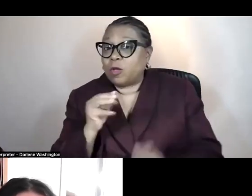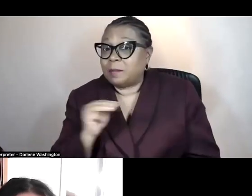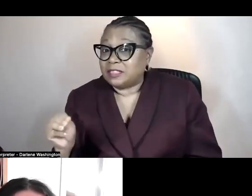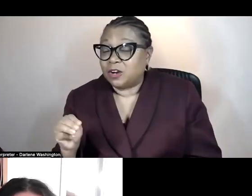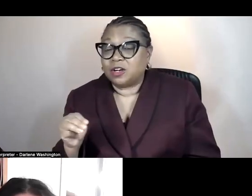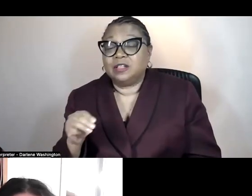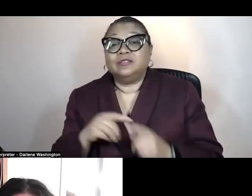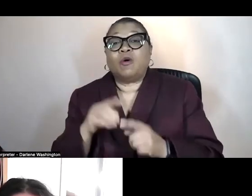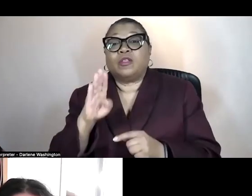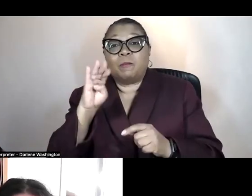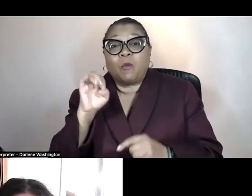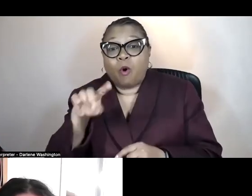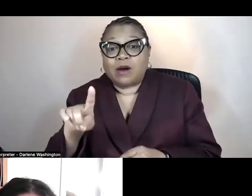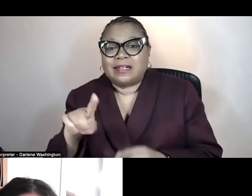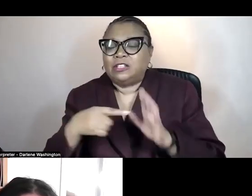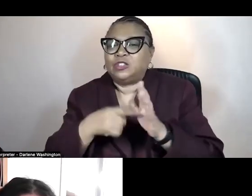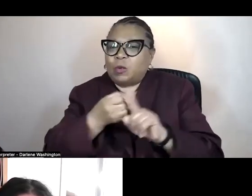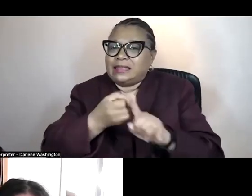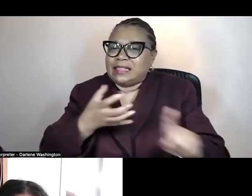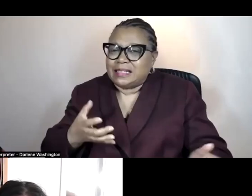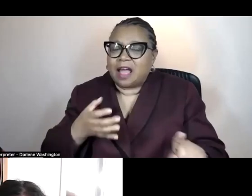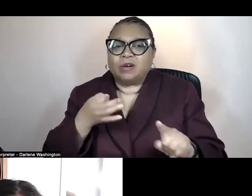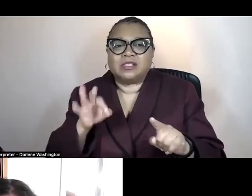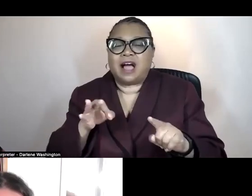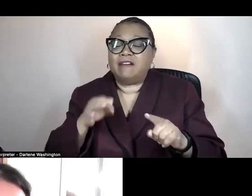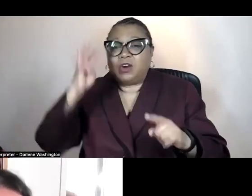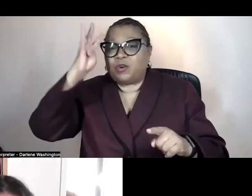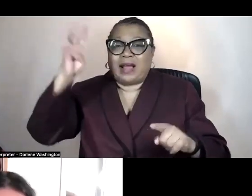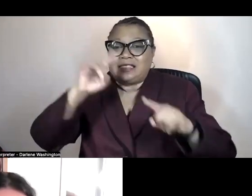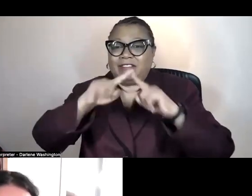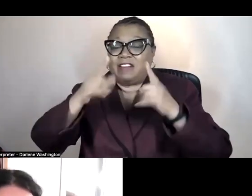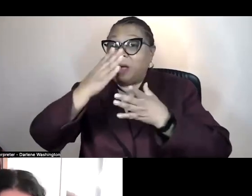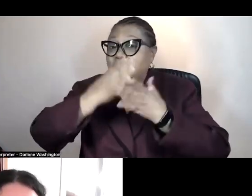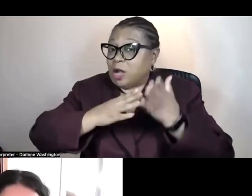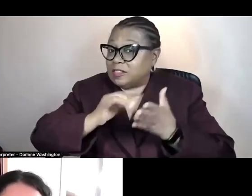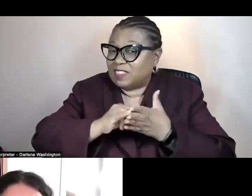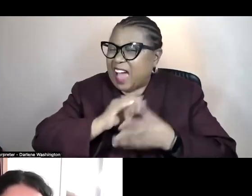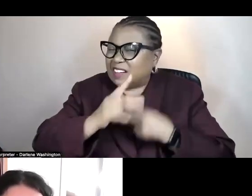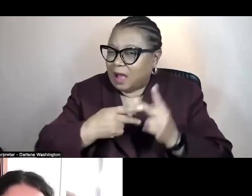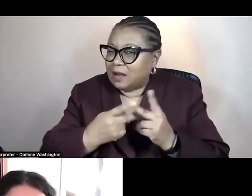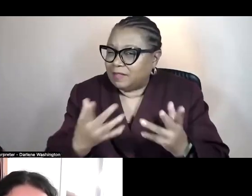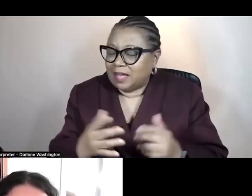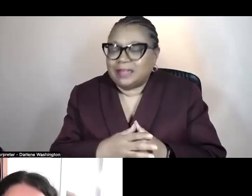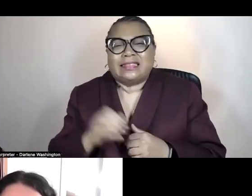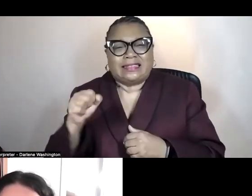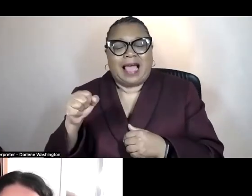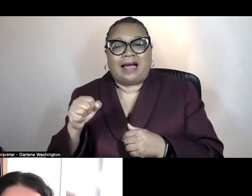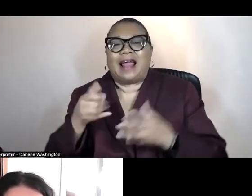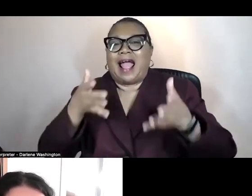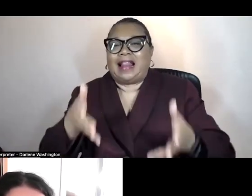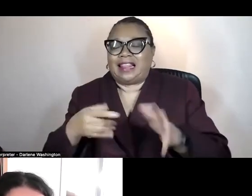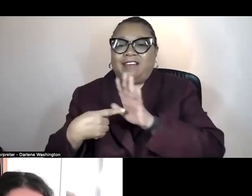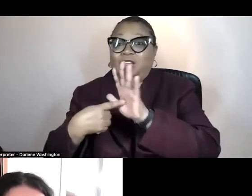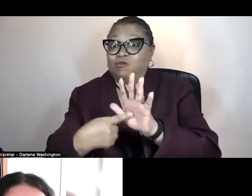board, show details of creation of different parts of it, type of thing. Yeah, and leave the reveal